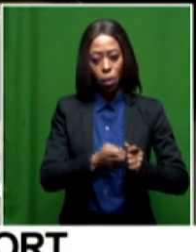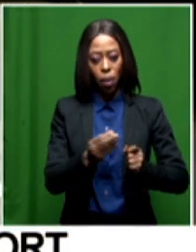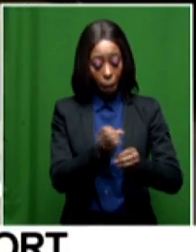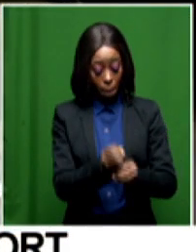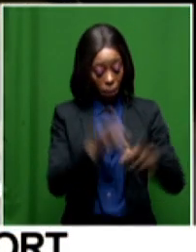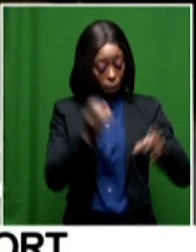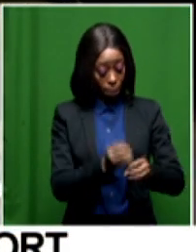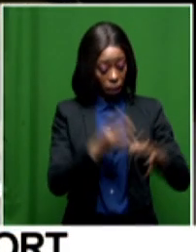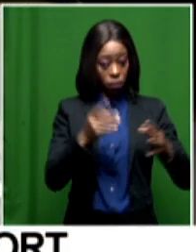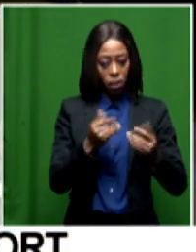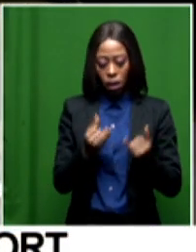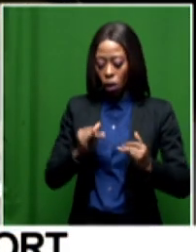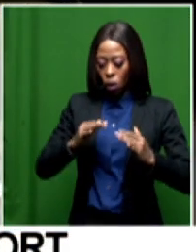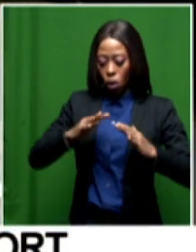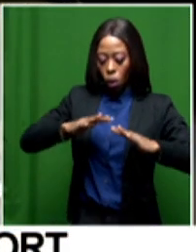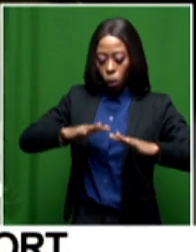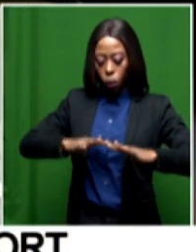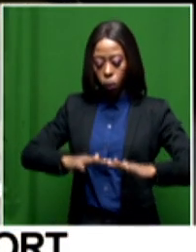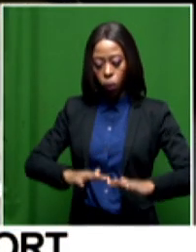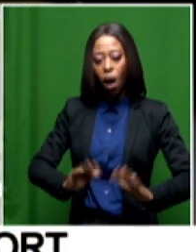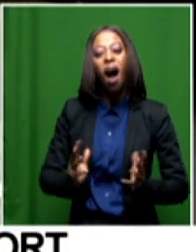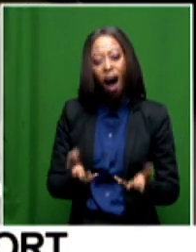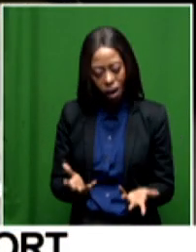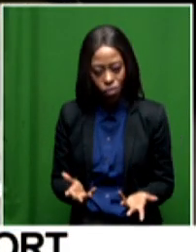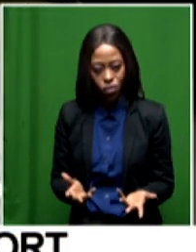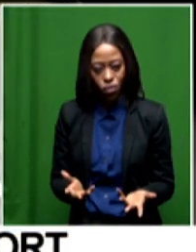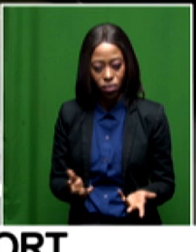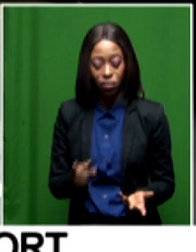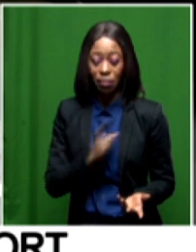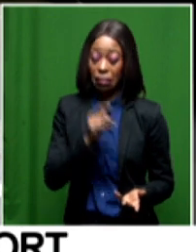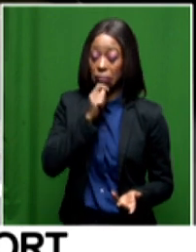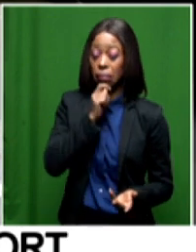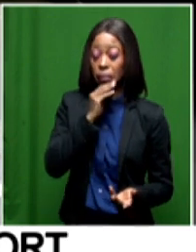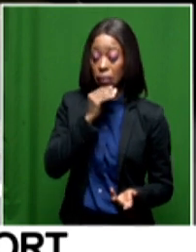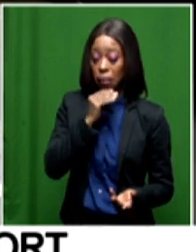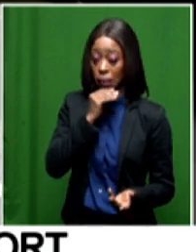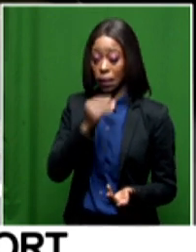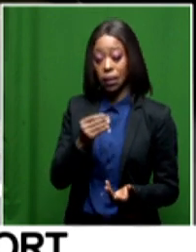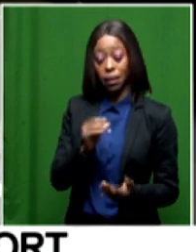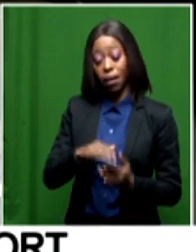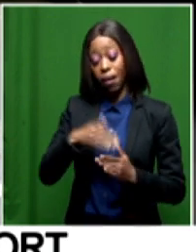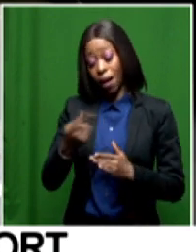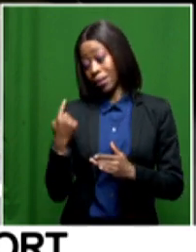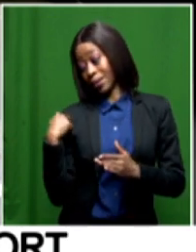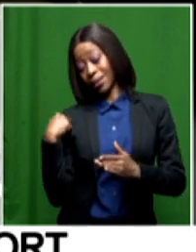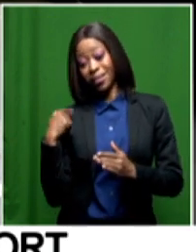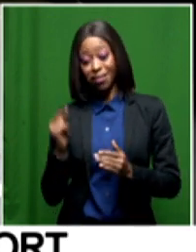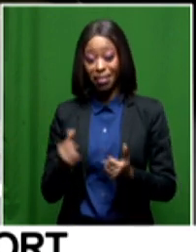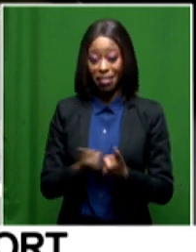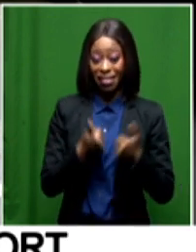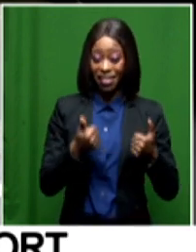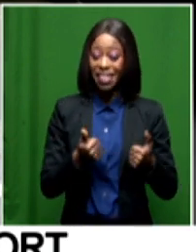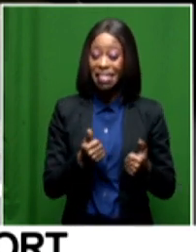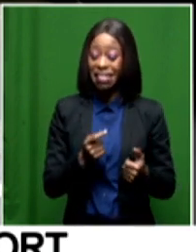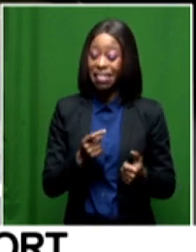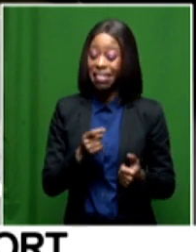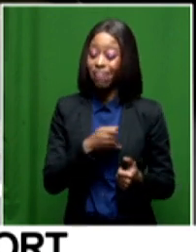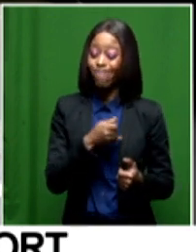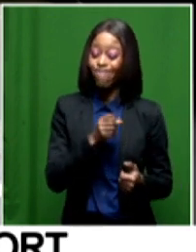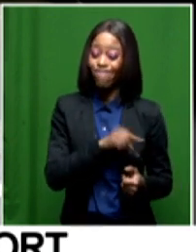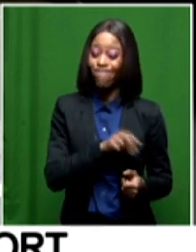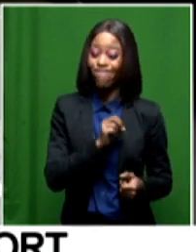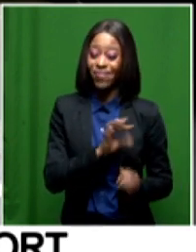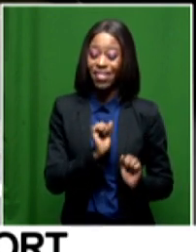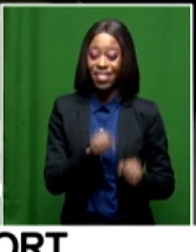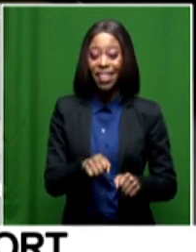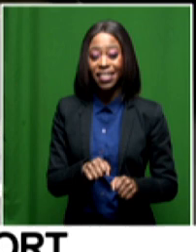work out how to cool the engine down. And of course, they will really be hurting after this last Grand Prix. And after, you know,